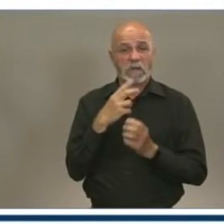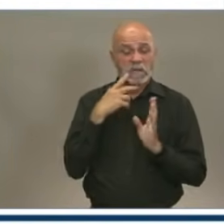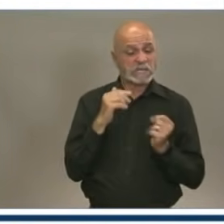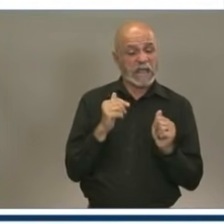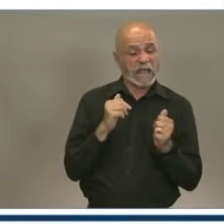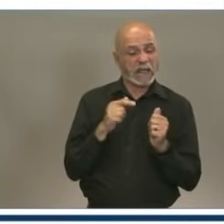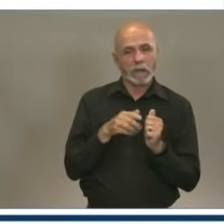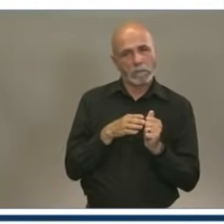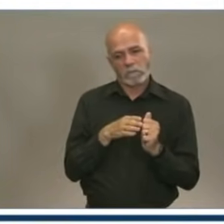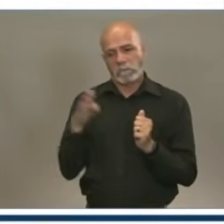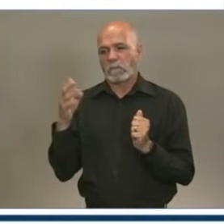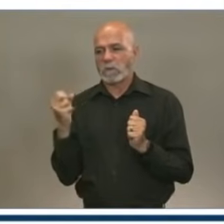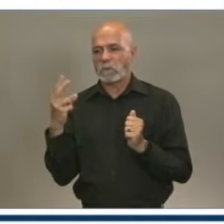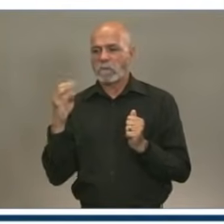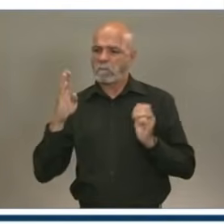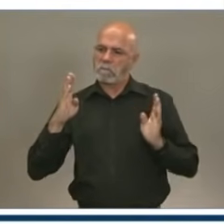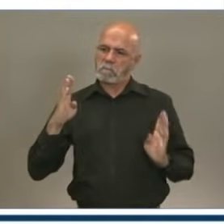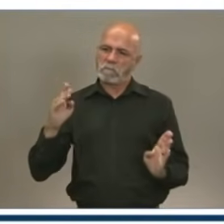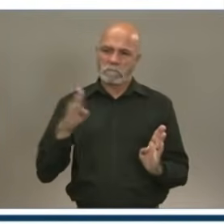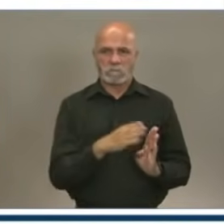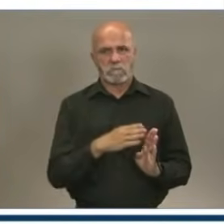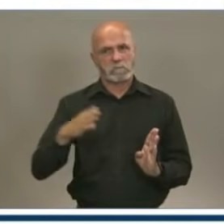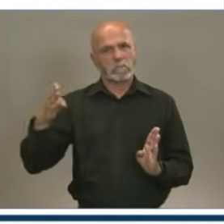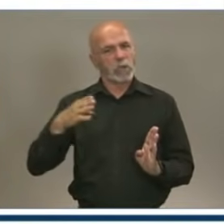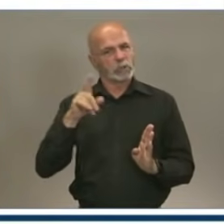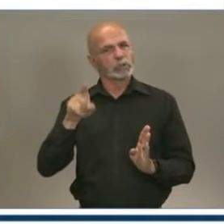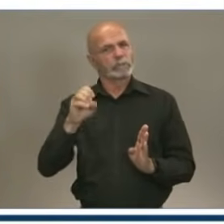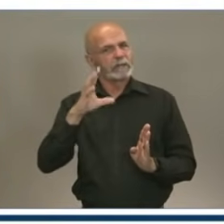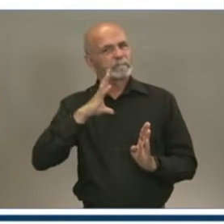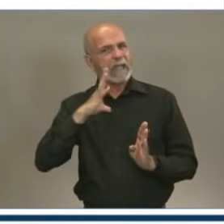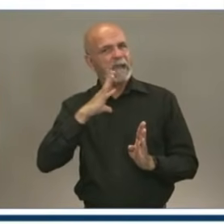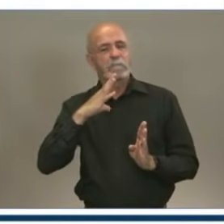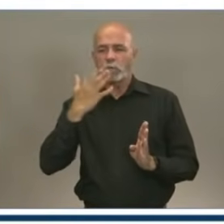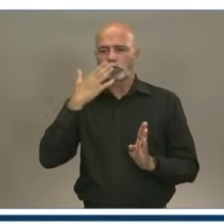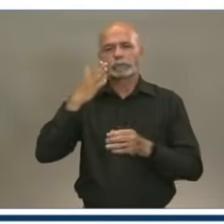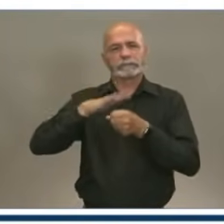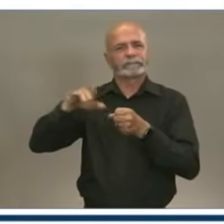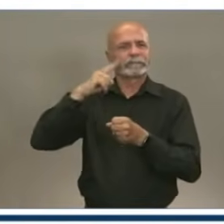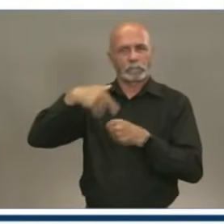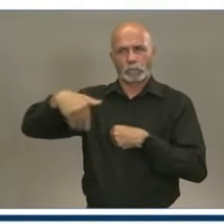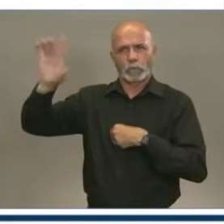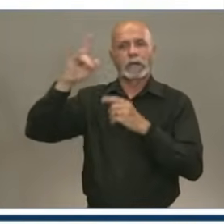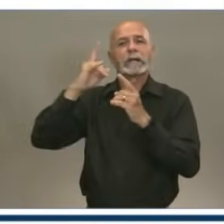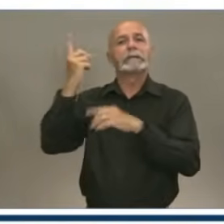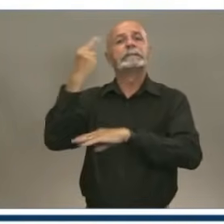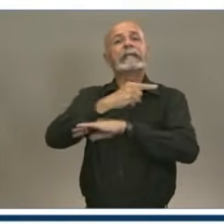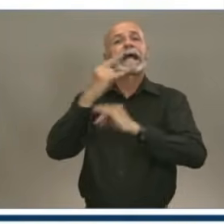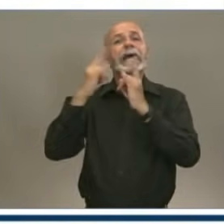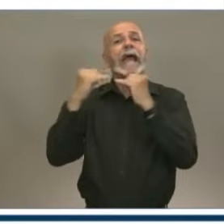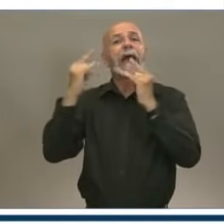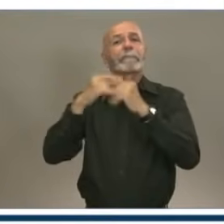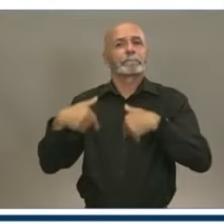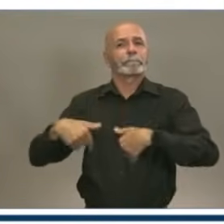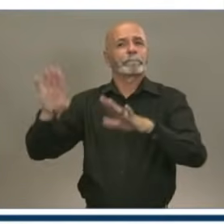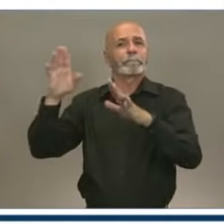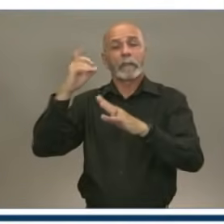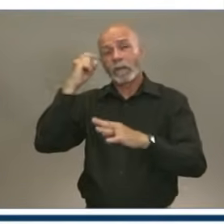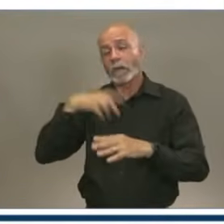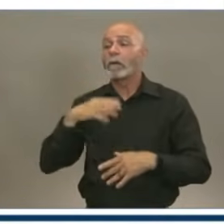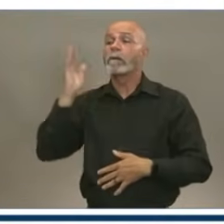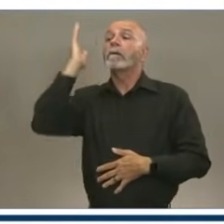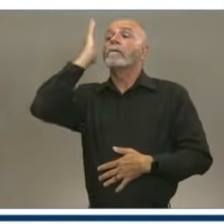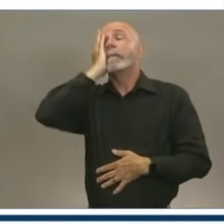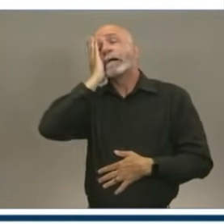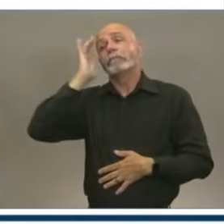and to make it cleaner for day camps and sleepover camps that the cutoff is age 12 rather than age 10. It's just a logical. Now we're out